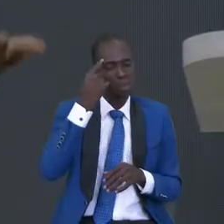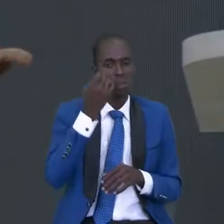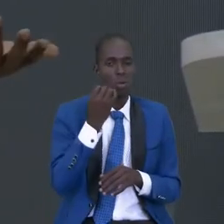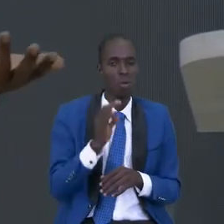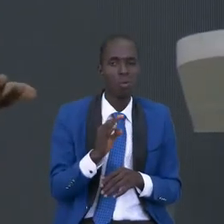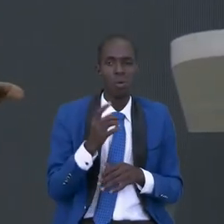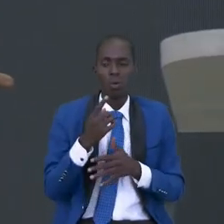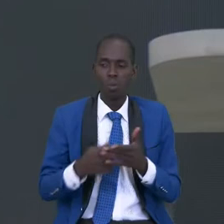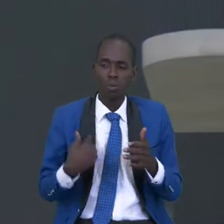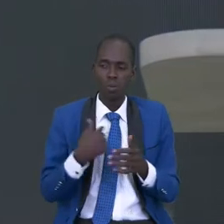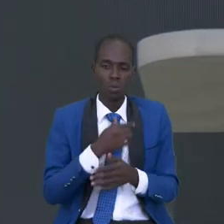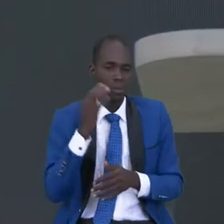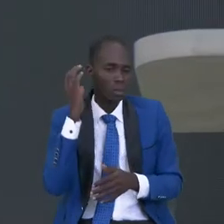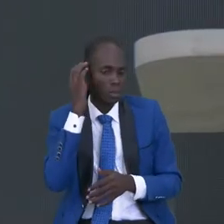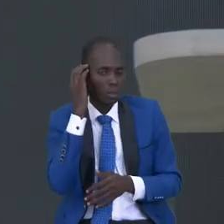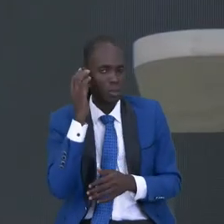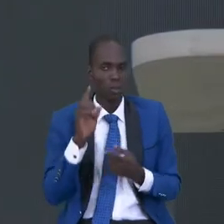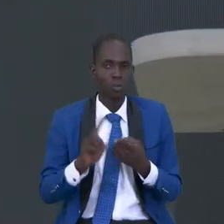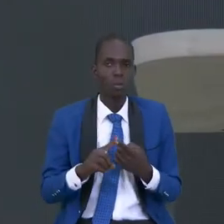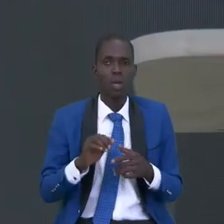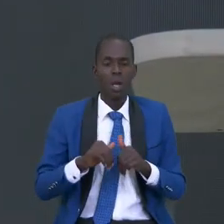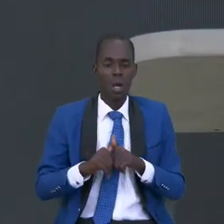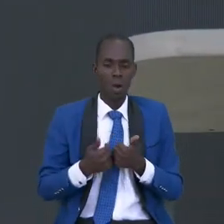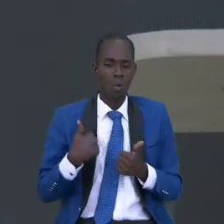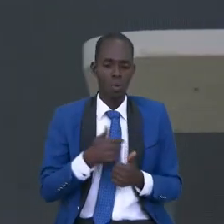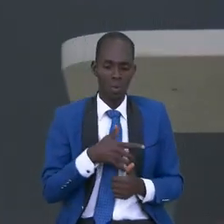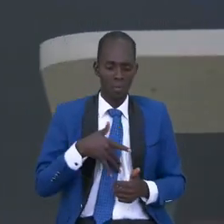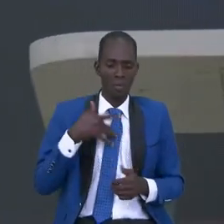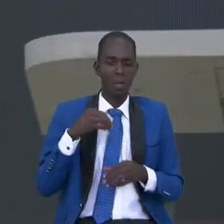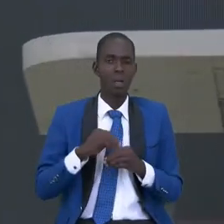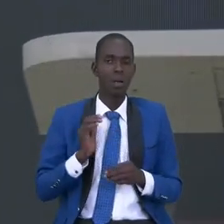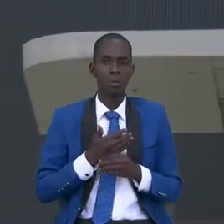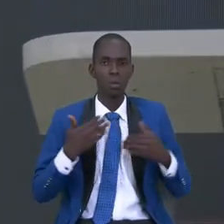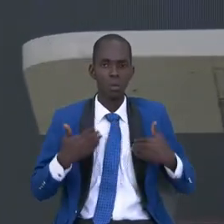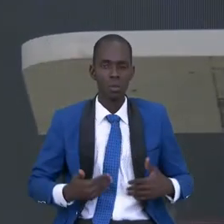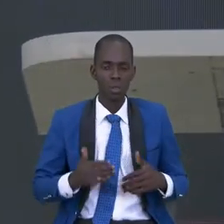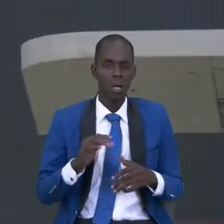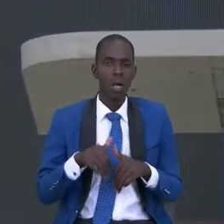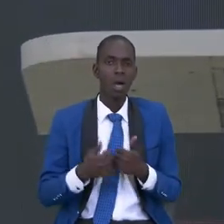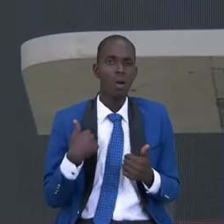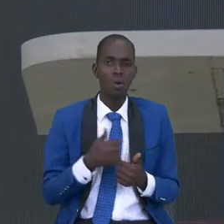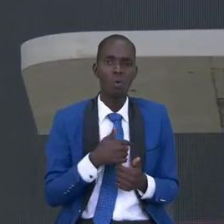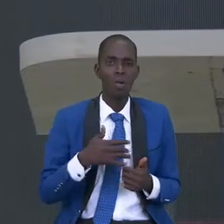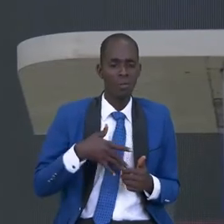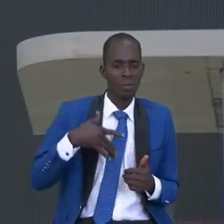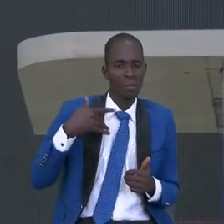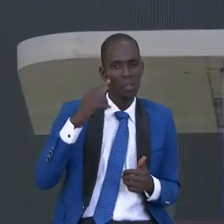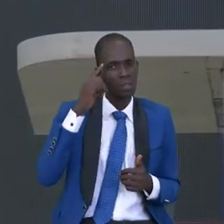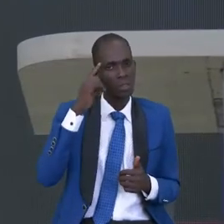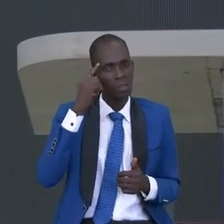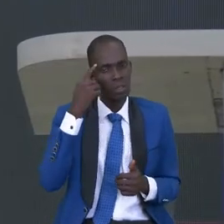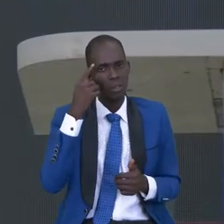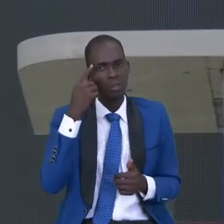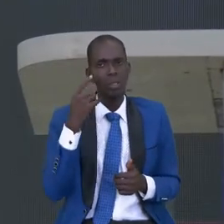we listen to, how we feel in our body, how we feel in our ministry, and we think, on the one hand,